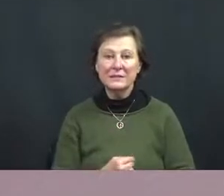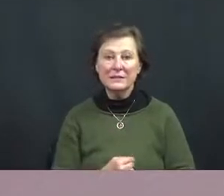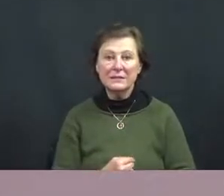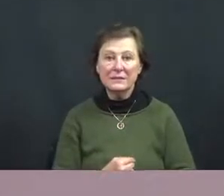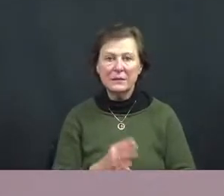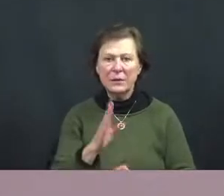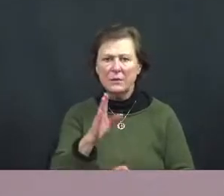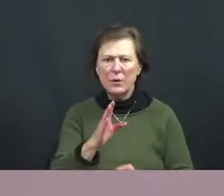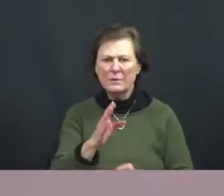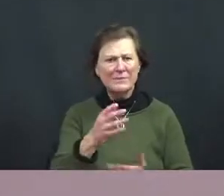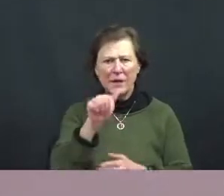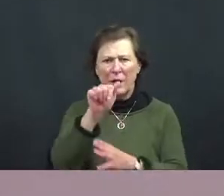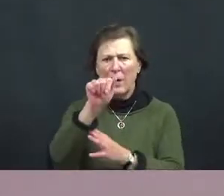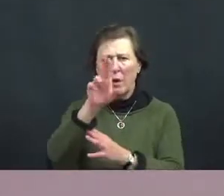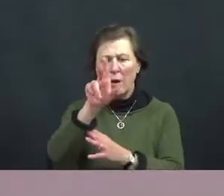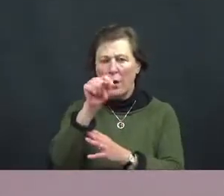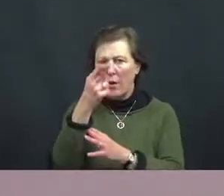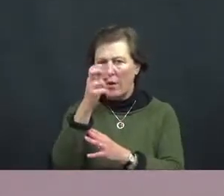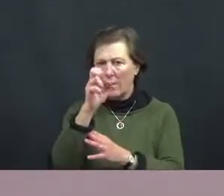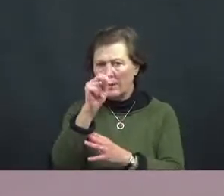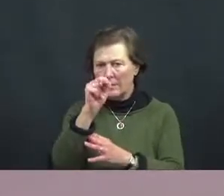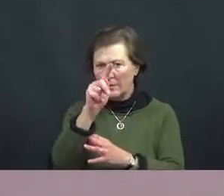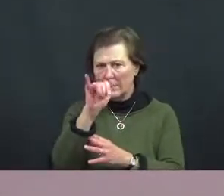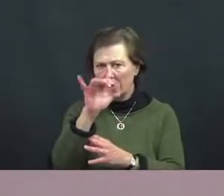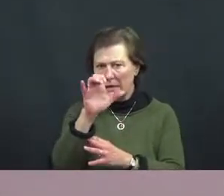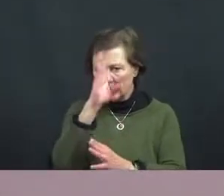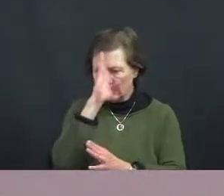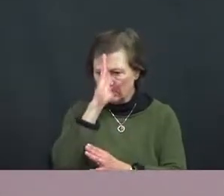your authentic voice.